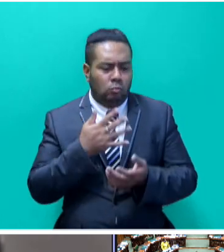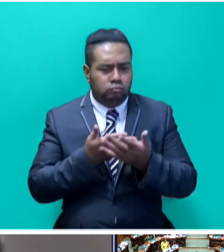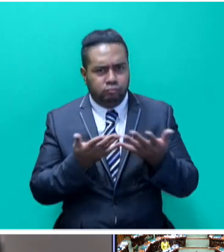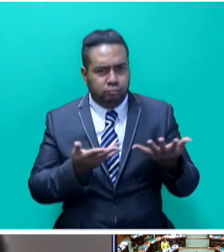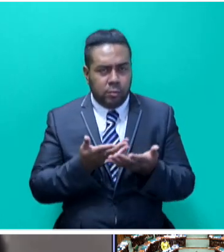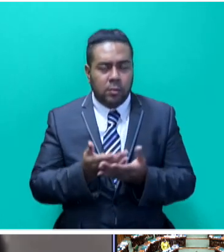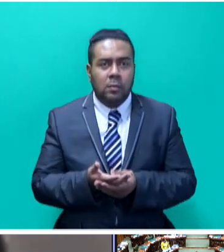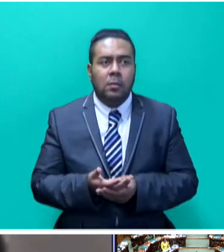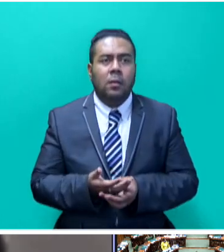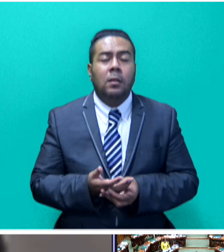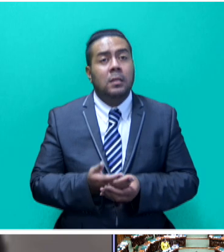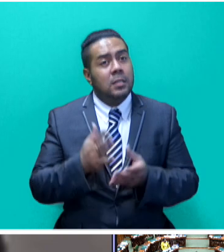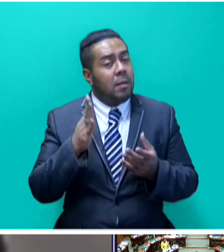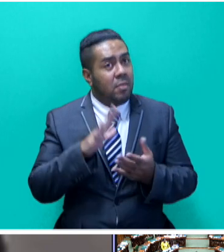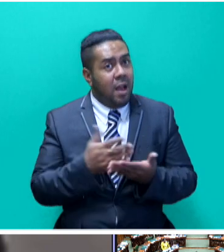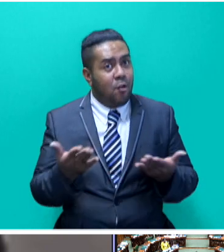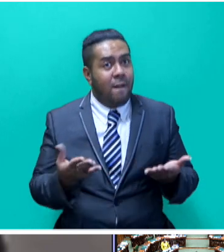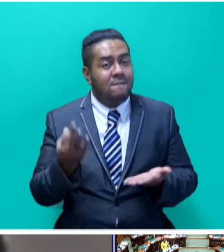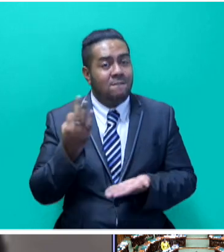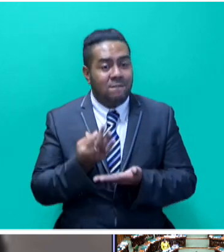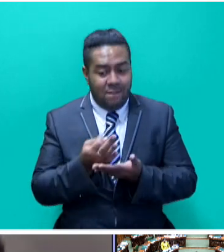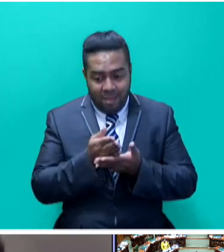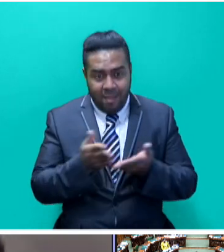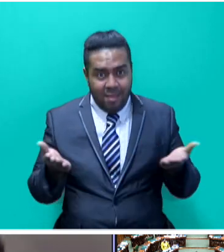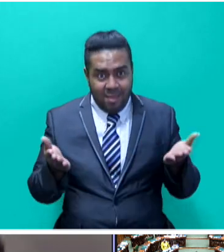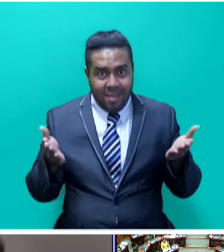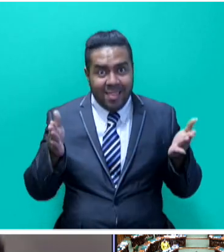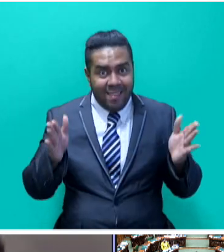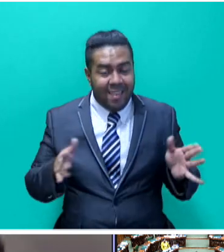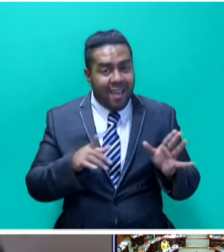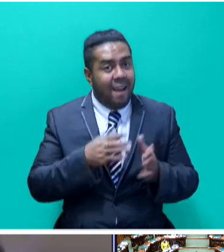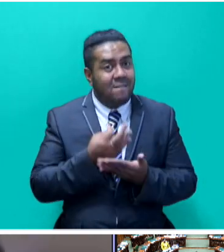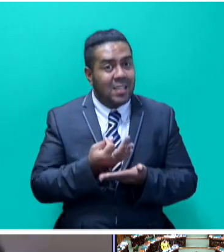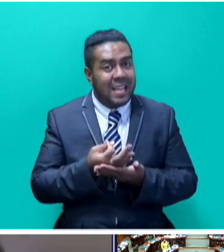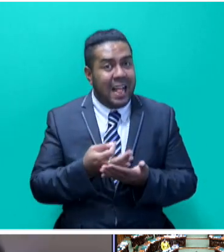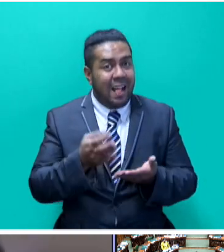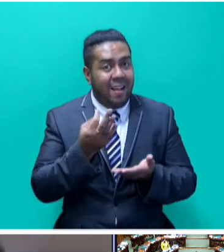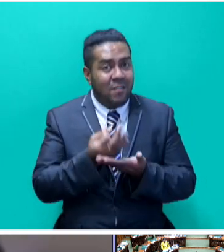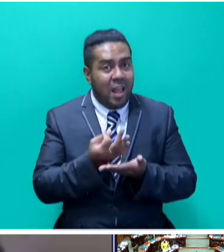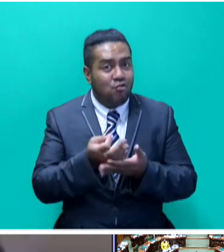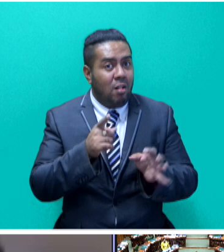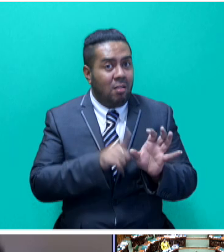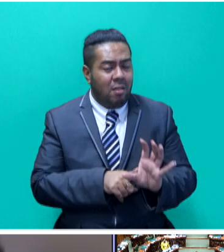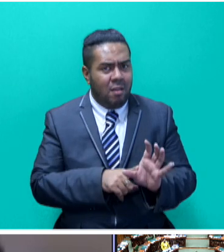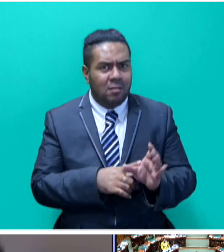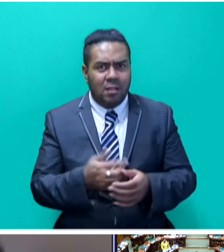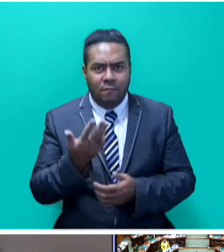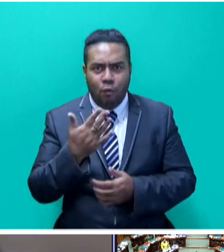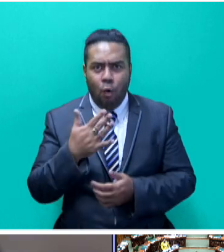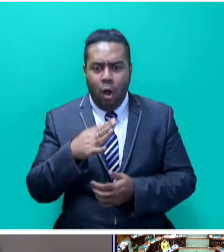example, the current fiscal year, revenue collections were 26% higher than forecast, an over-collection of $438